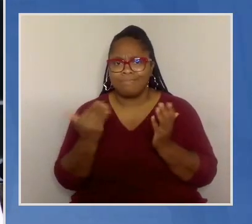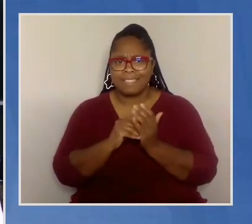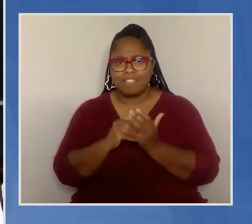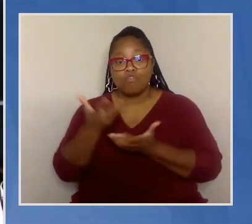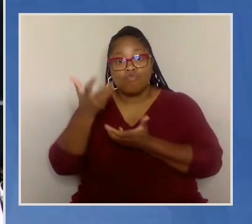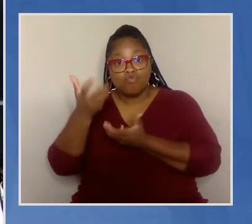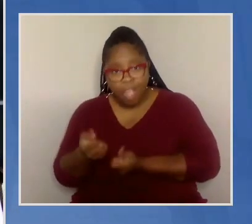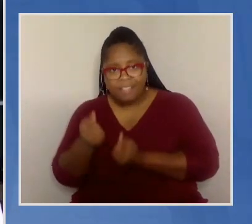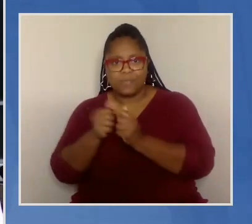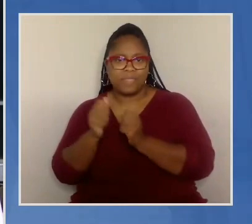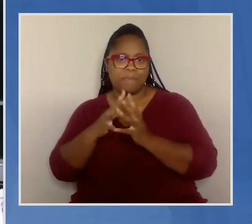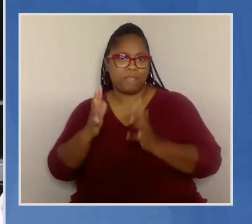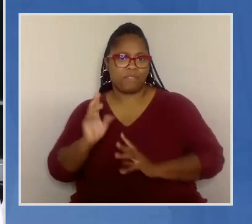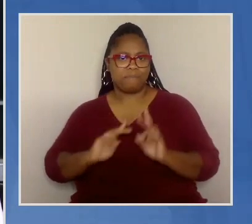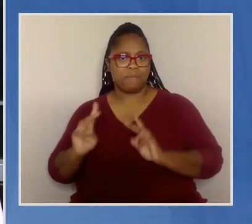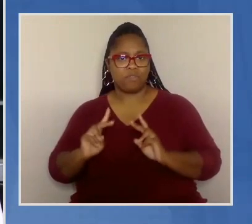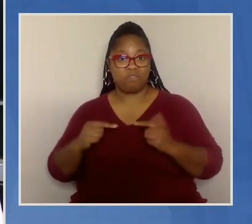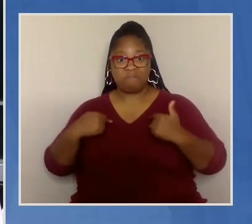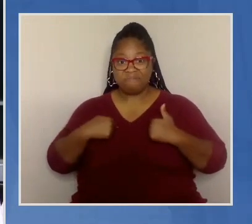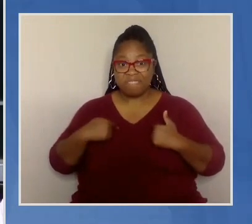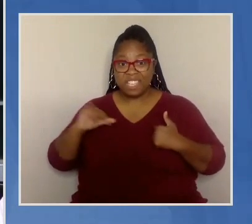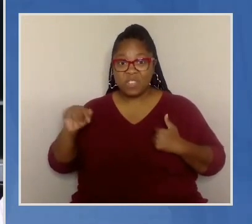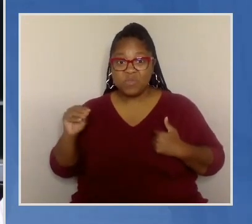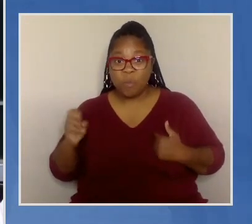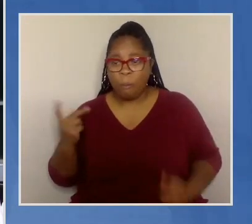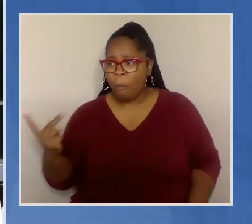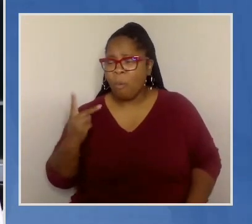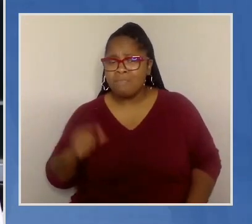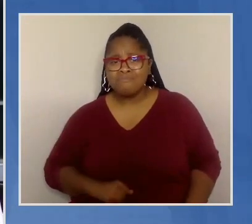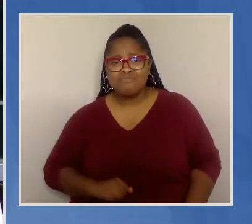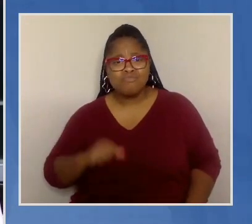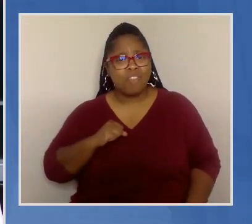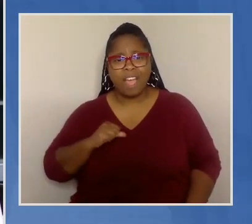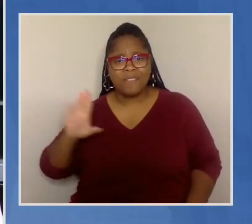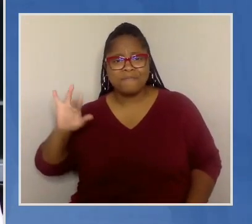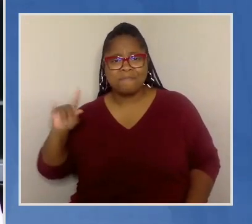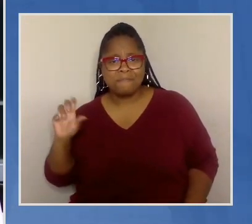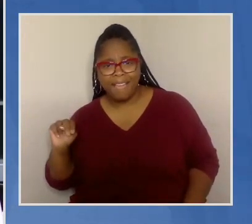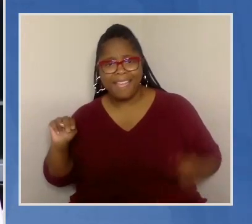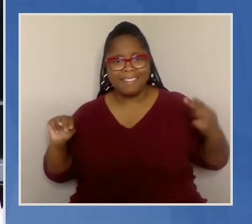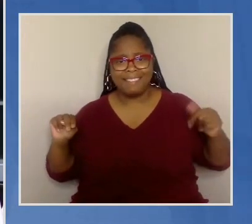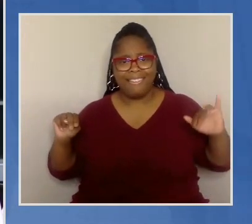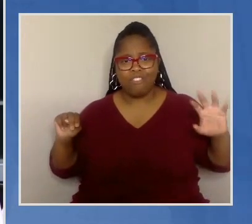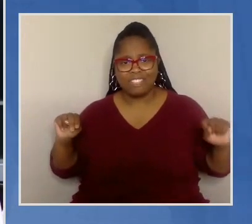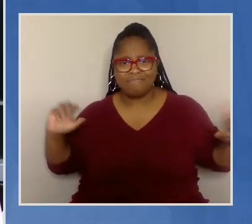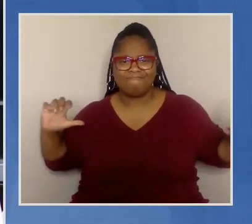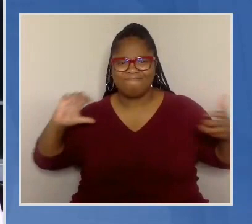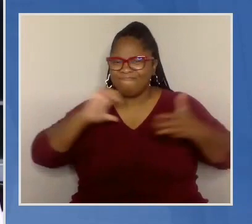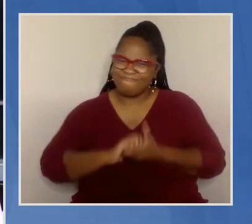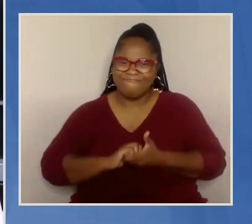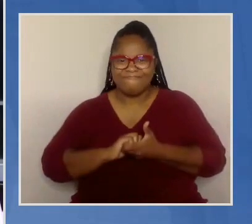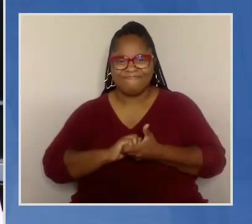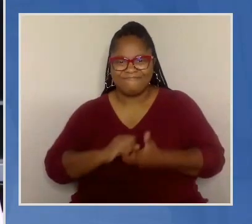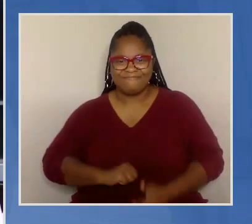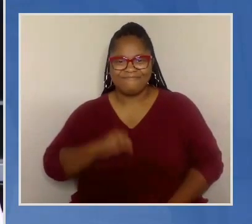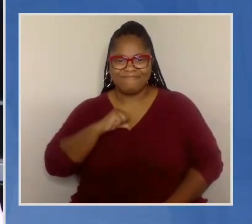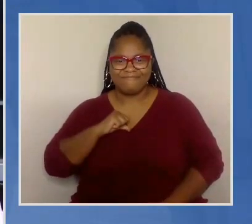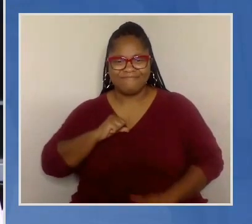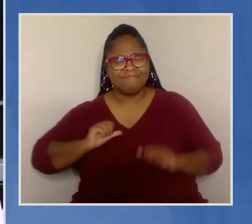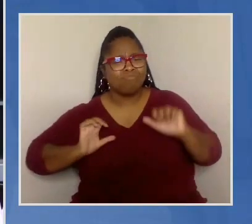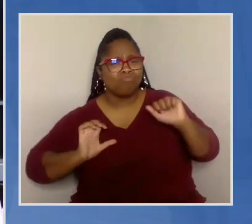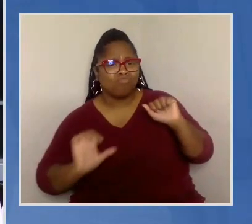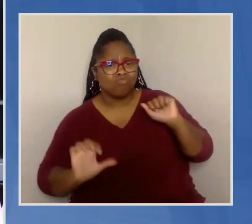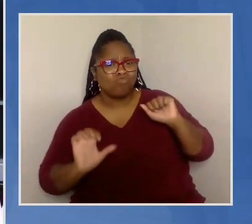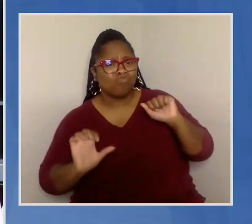American people. And Joe and I are so proud of the Biden-Harris partnership.